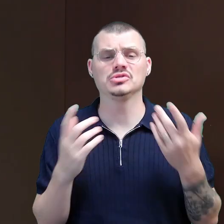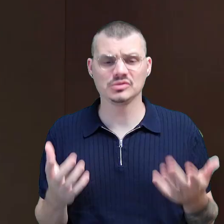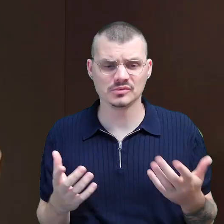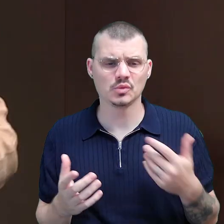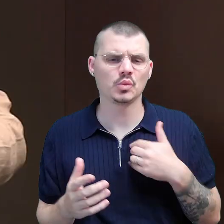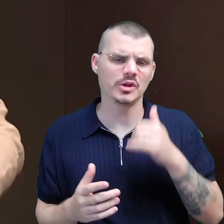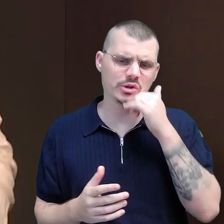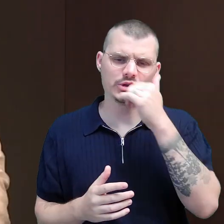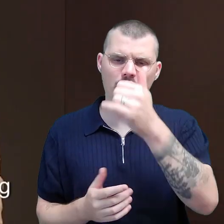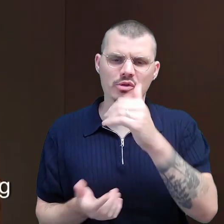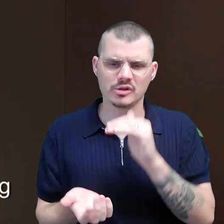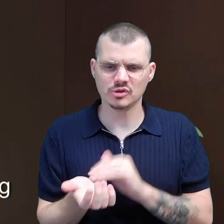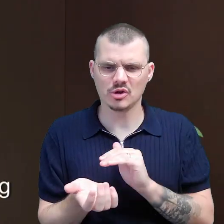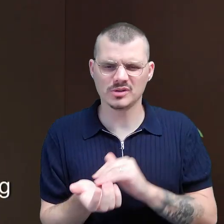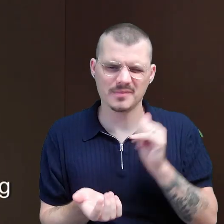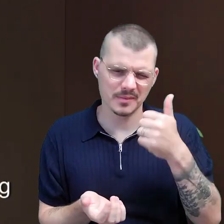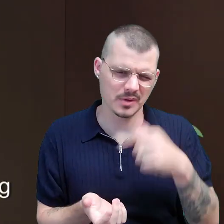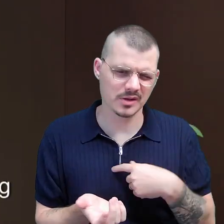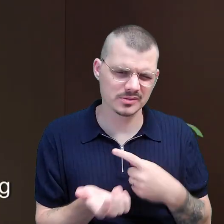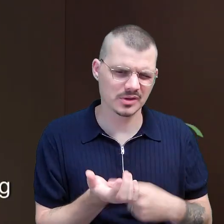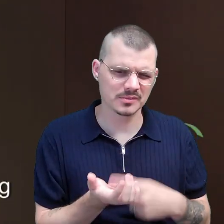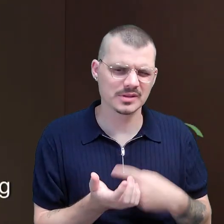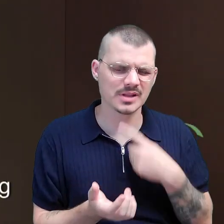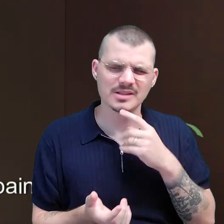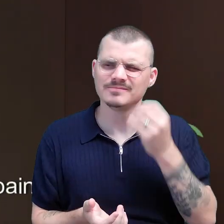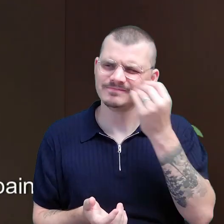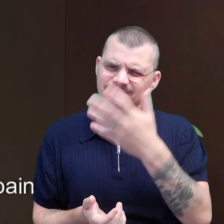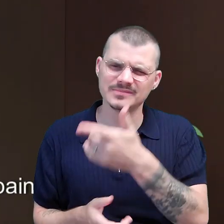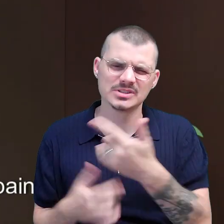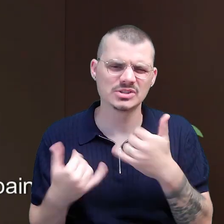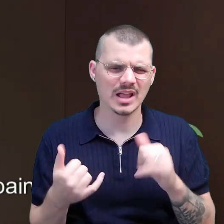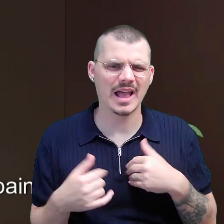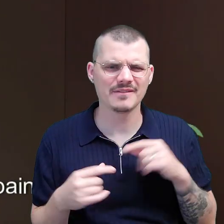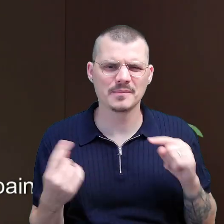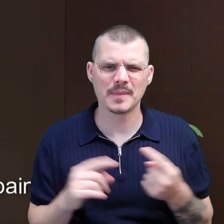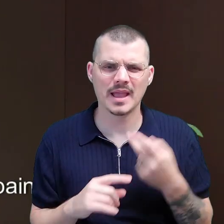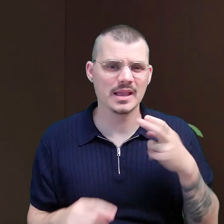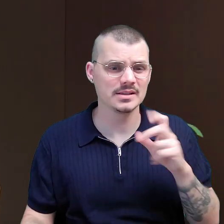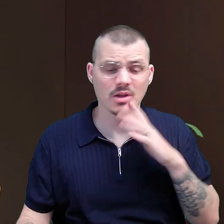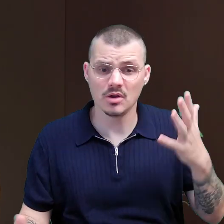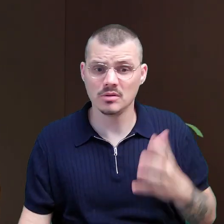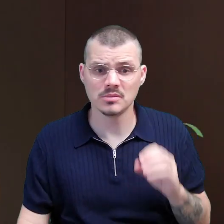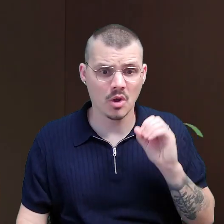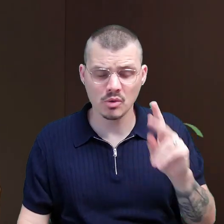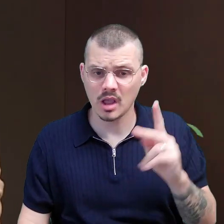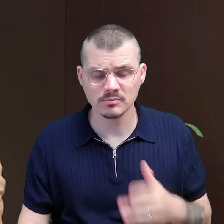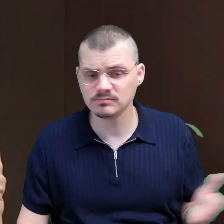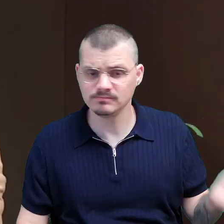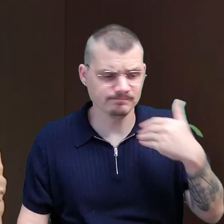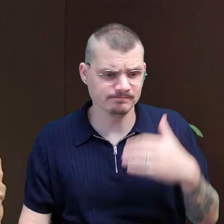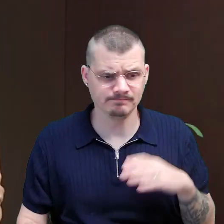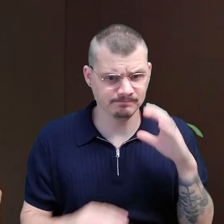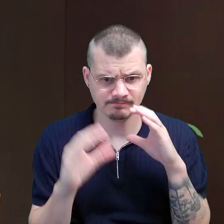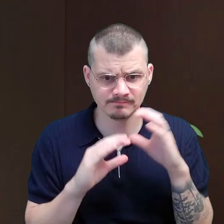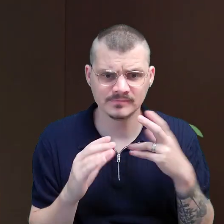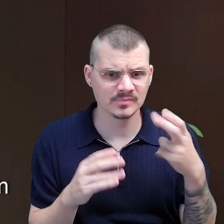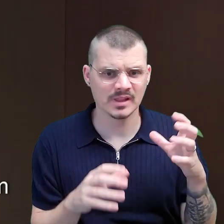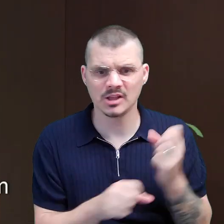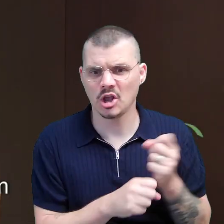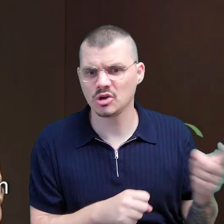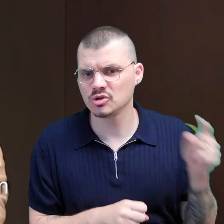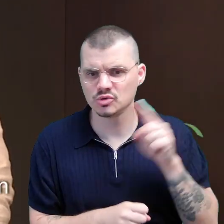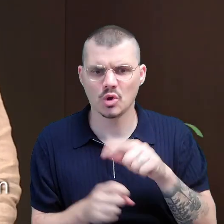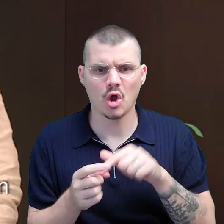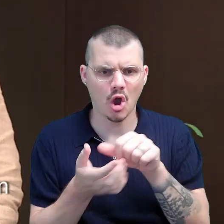So the first thing is we call up the doctor, the one I was talking about, and say, she's still got pain. He said, okay, let's go.